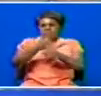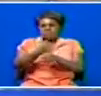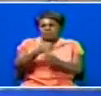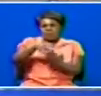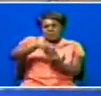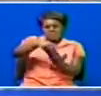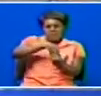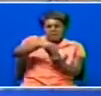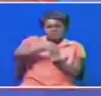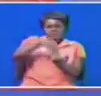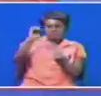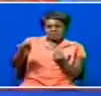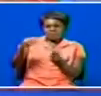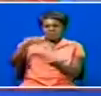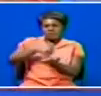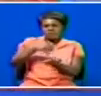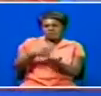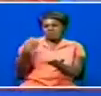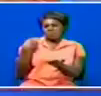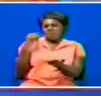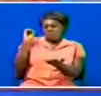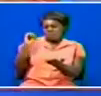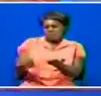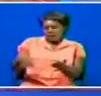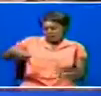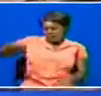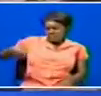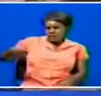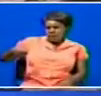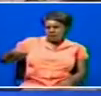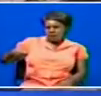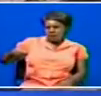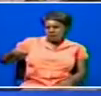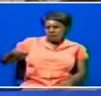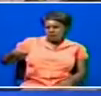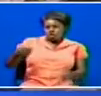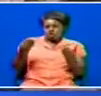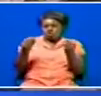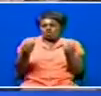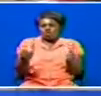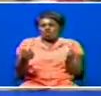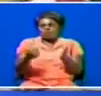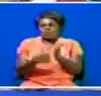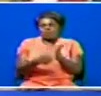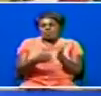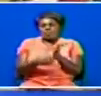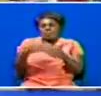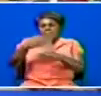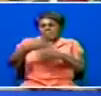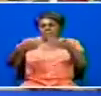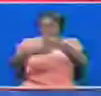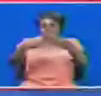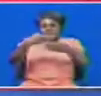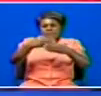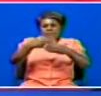plastic waste, including the recently banned plastic carrier bags, are offering solutions to Kenya's construction